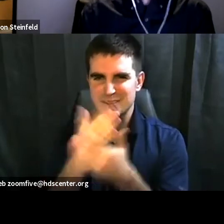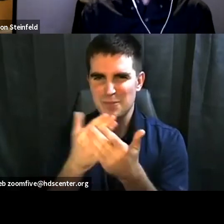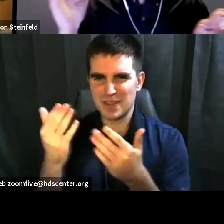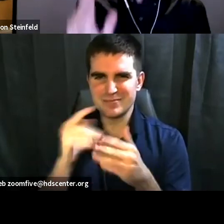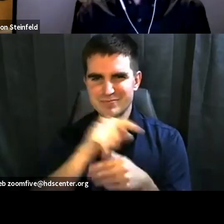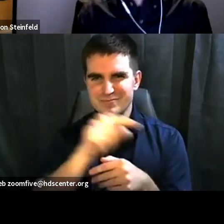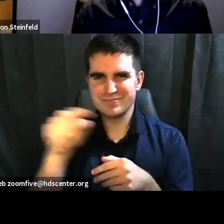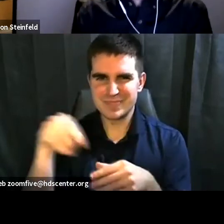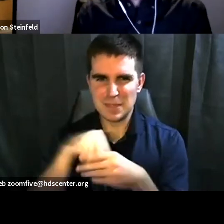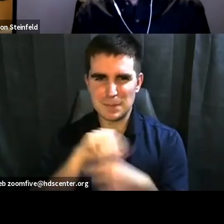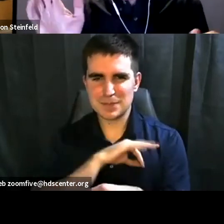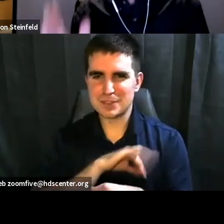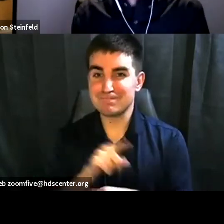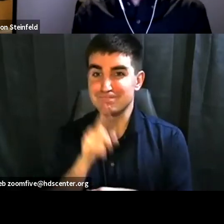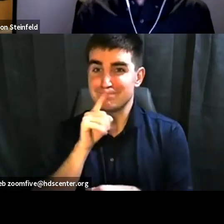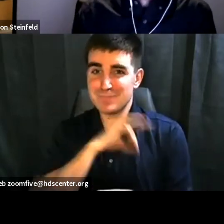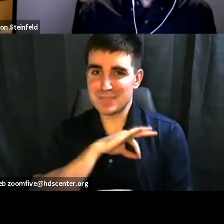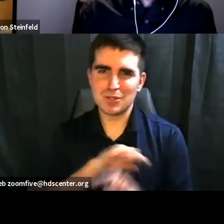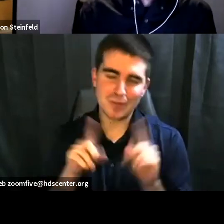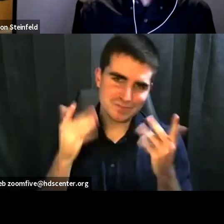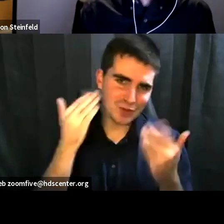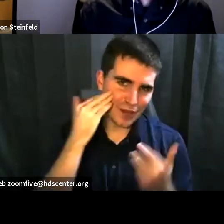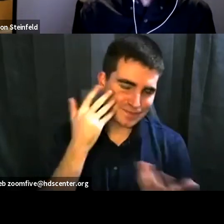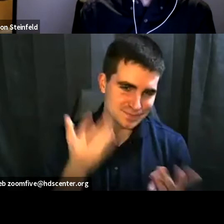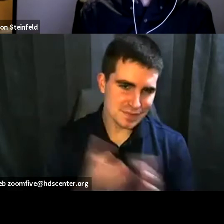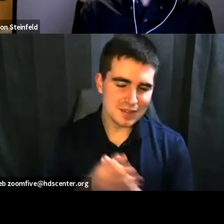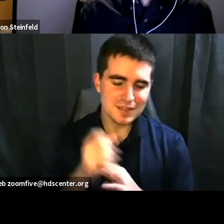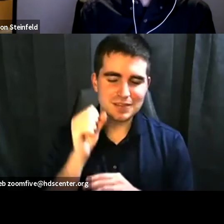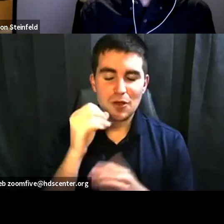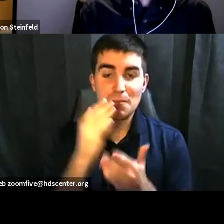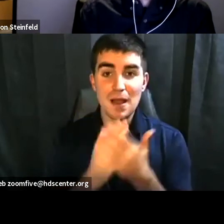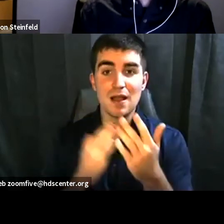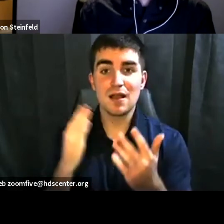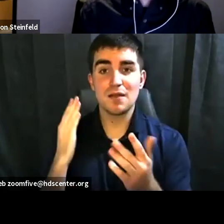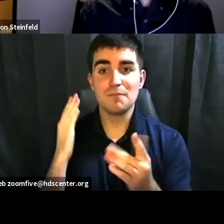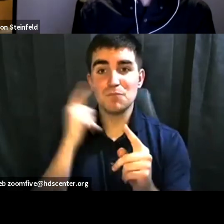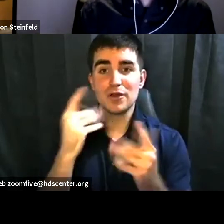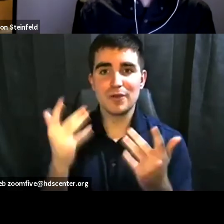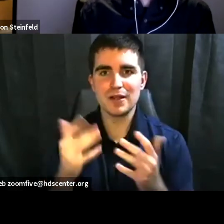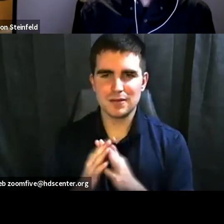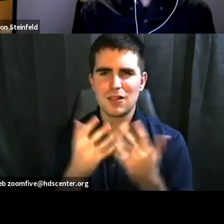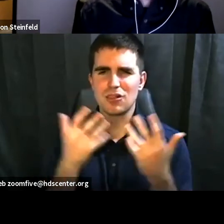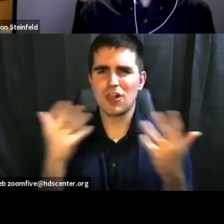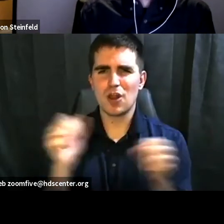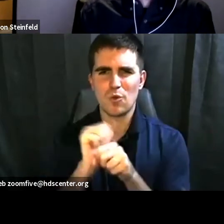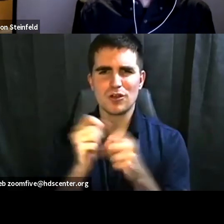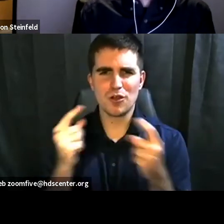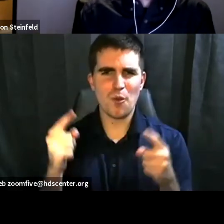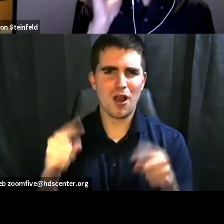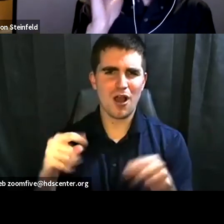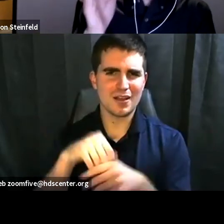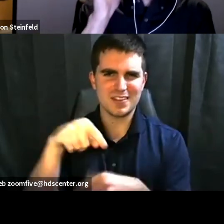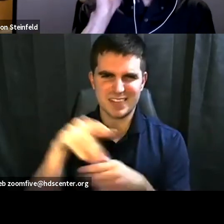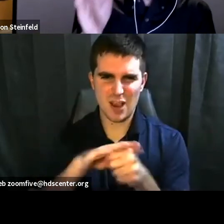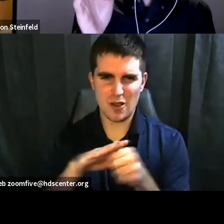They didn't mention Pittsburgh anywhere in the ad, but you know. My point though is that there's already a lot of work going on in this area in terms